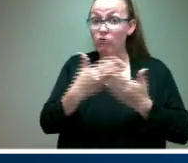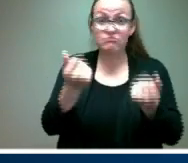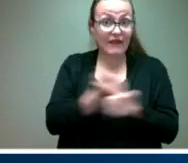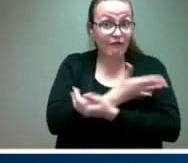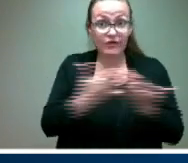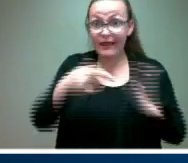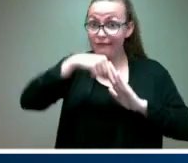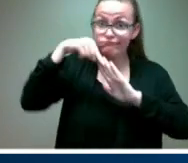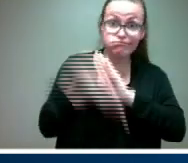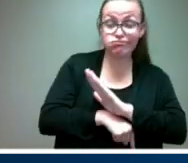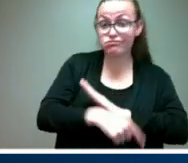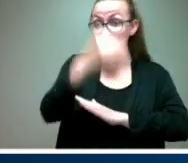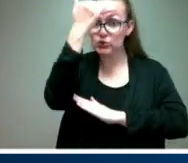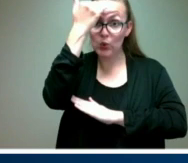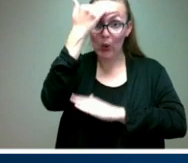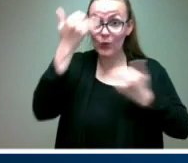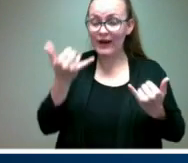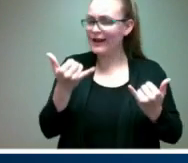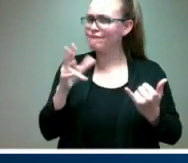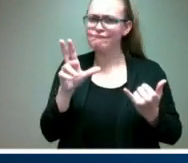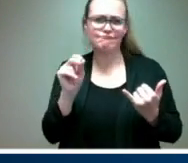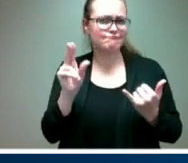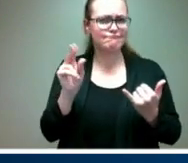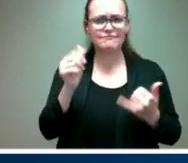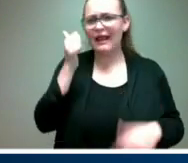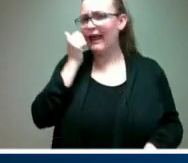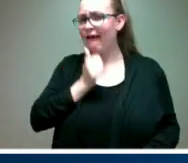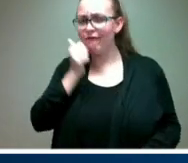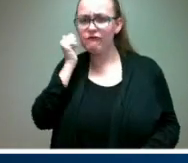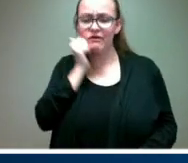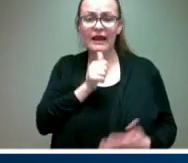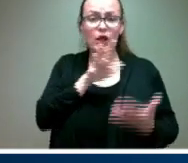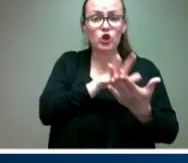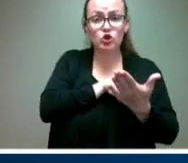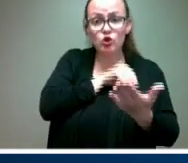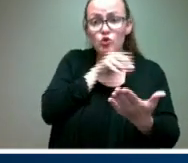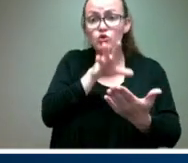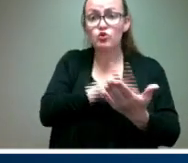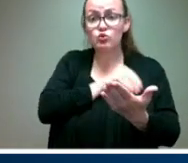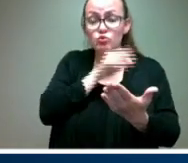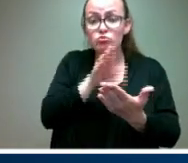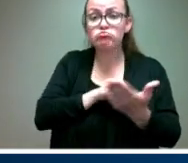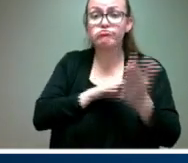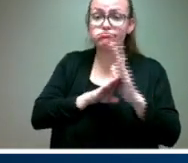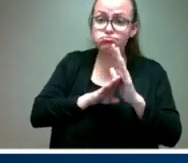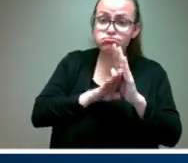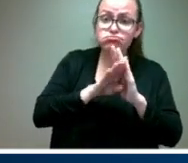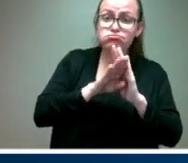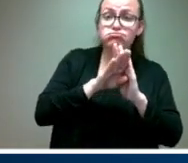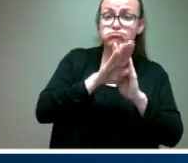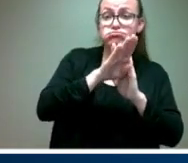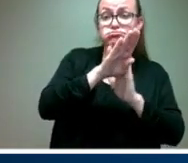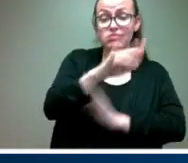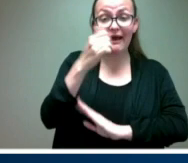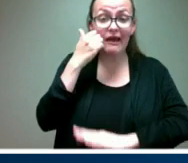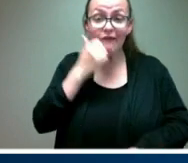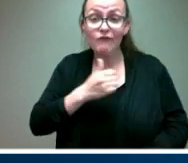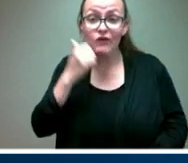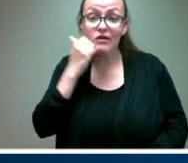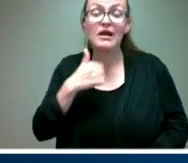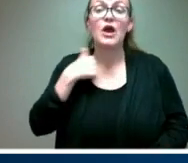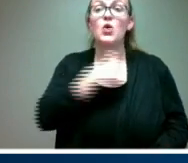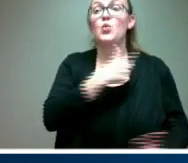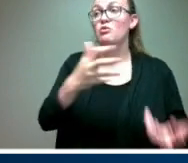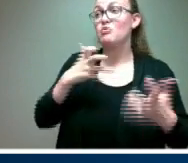single day, and we're challenging ourselves to do more. to give more, to provide more,